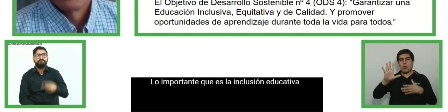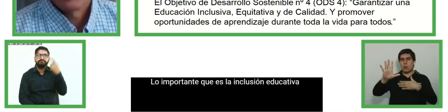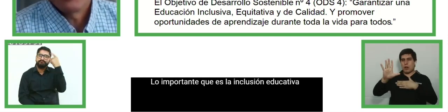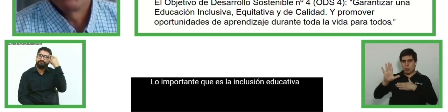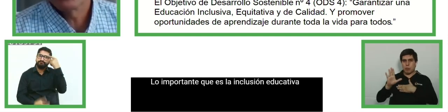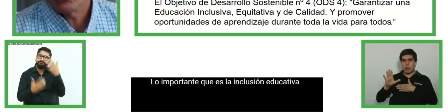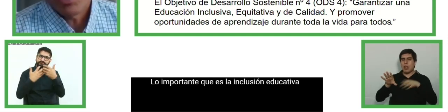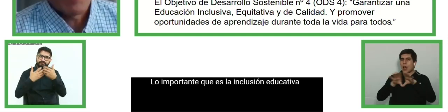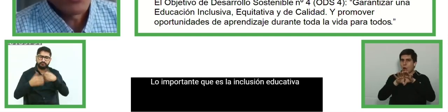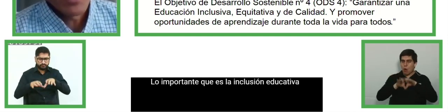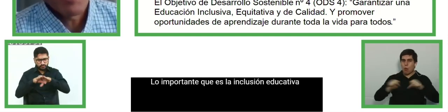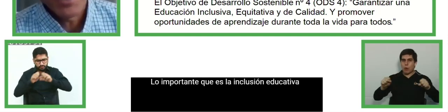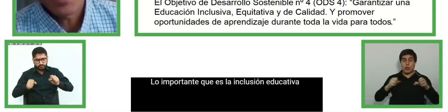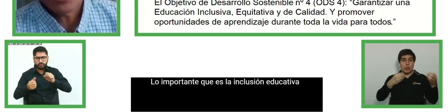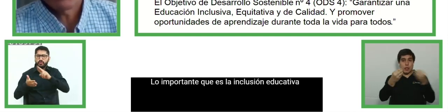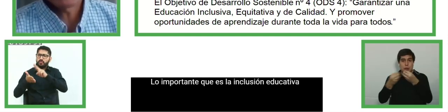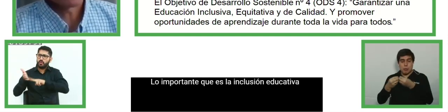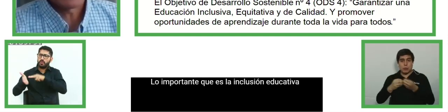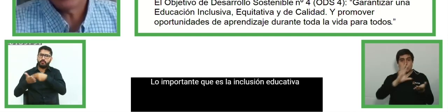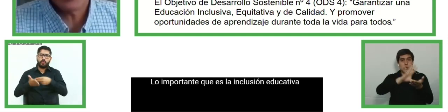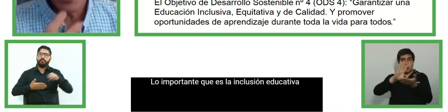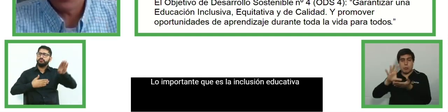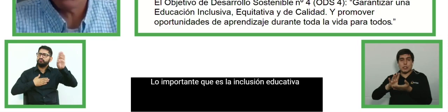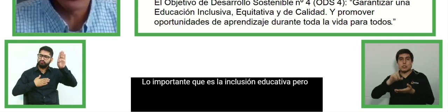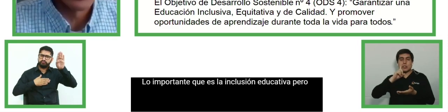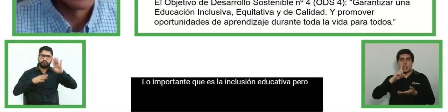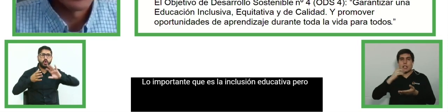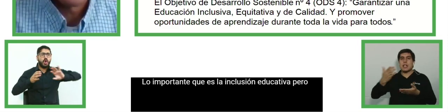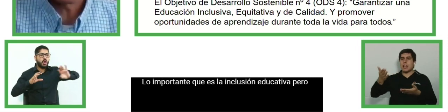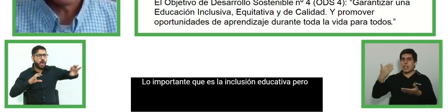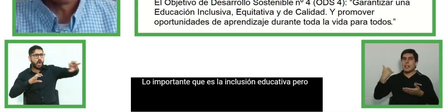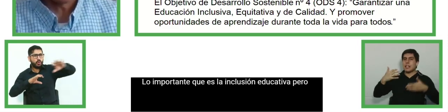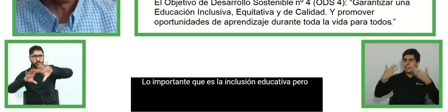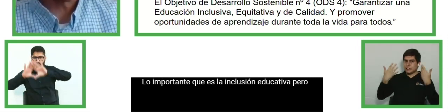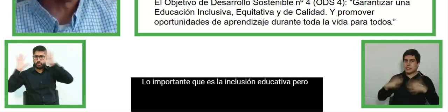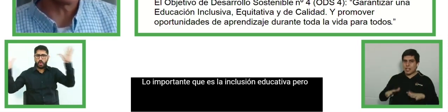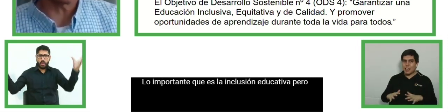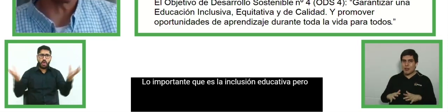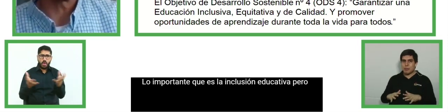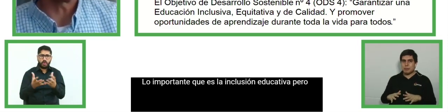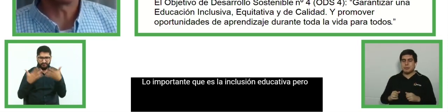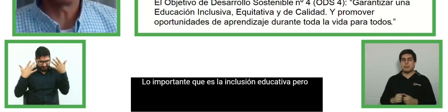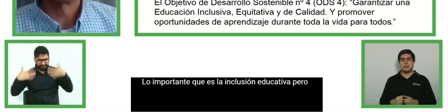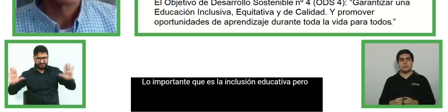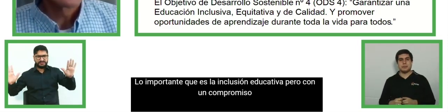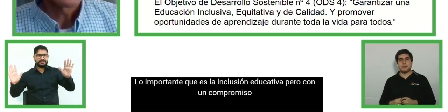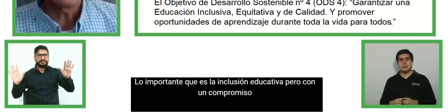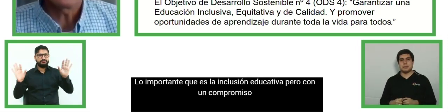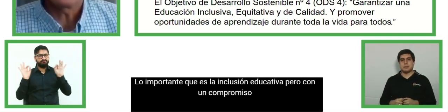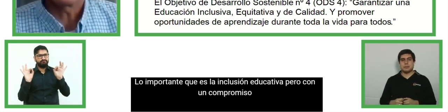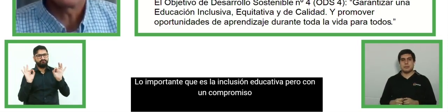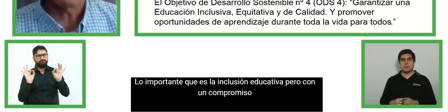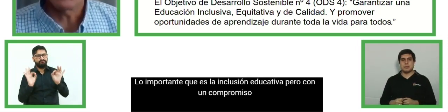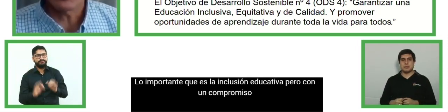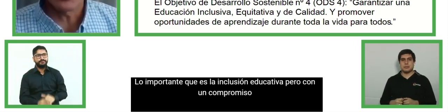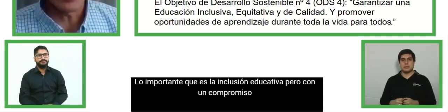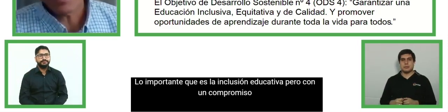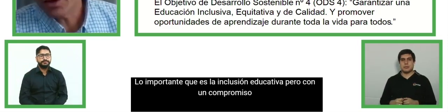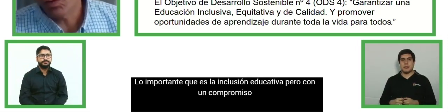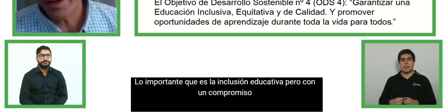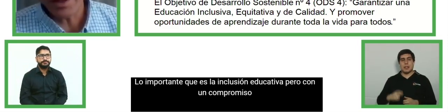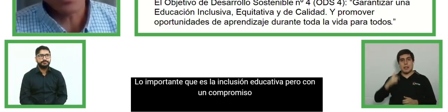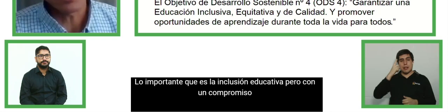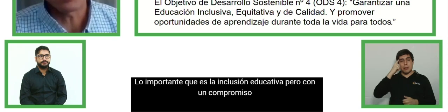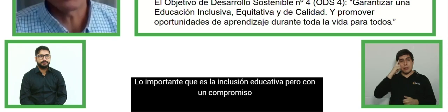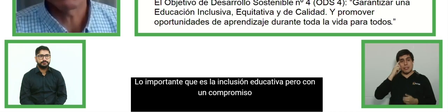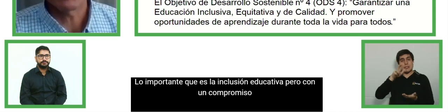with the commitment that countries have signed up with the United Nations Conventions for the Rights of